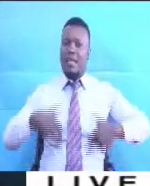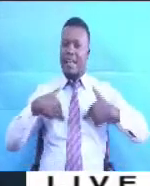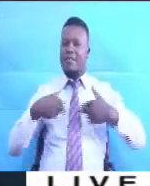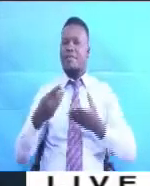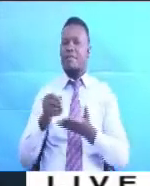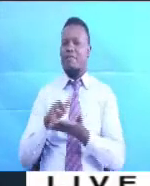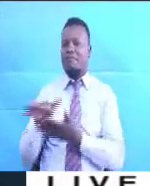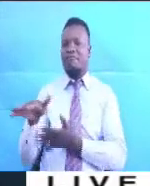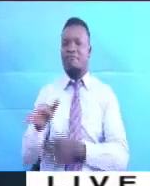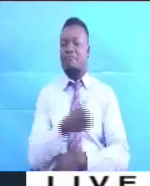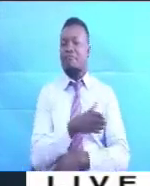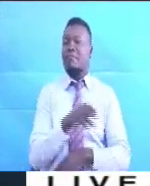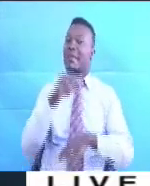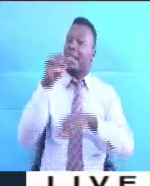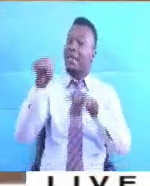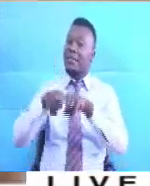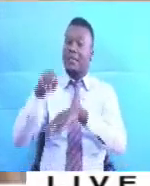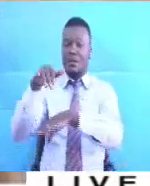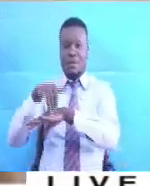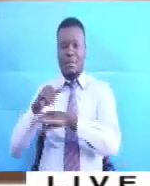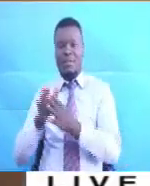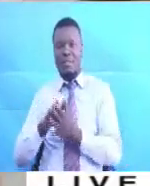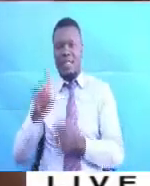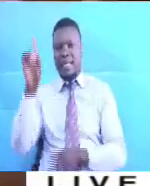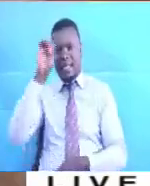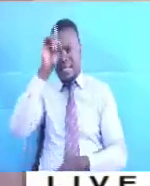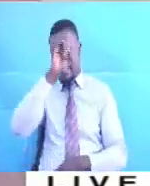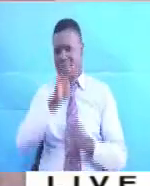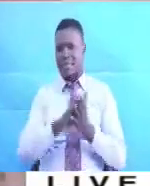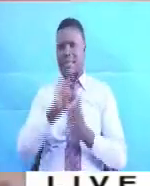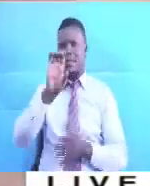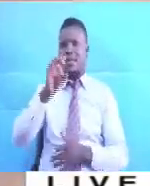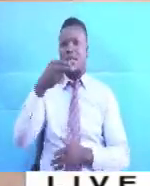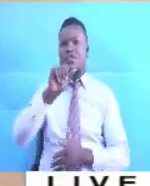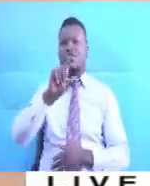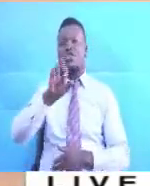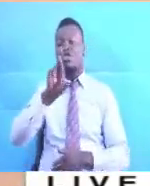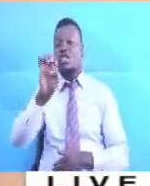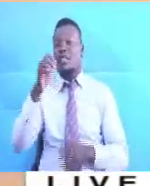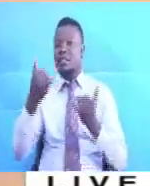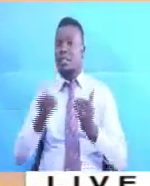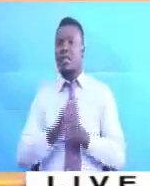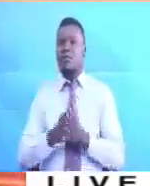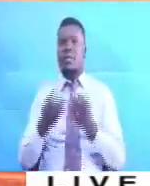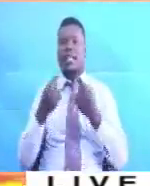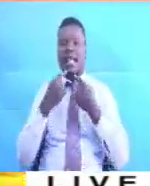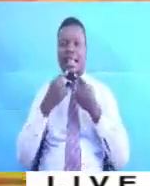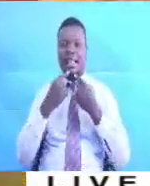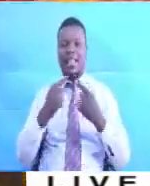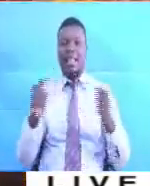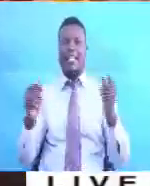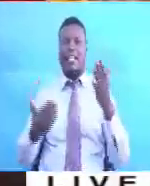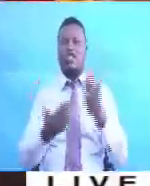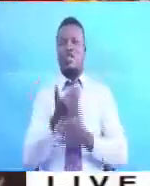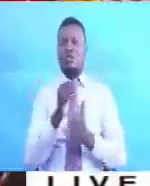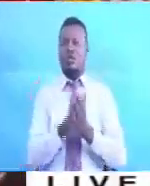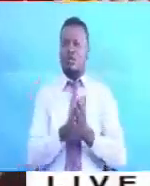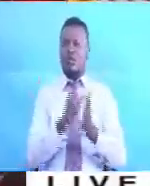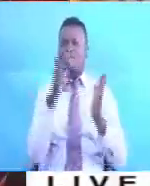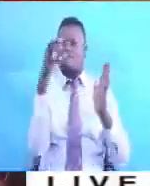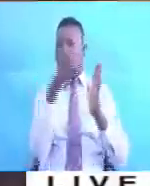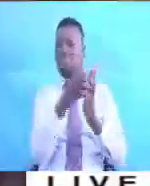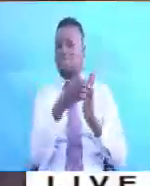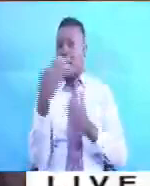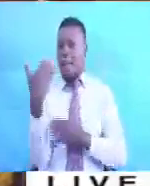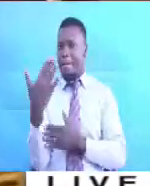Still in the United Kingdom, King Charles III will now feature on Australia's new $5 note, according to the